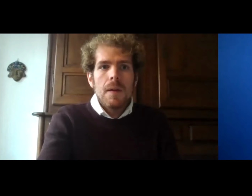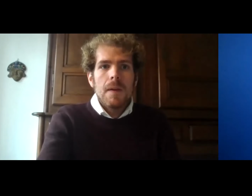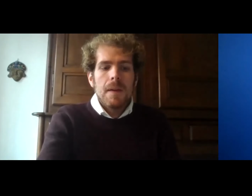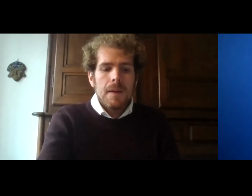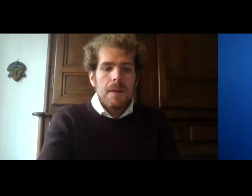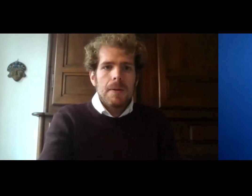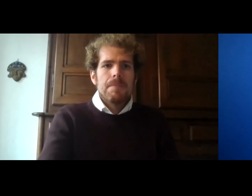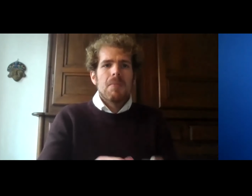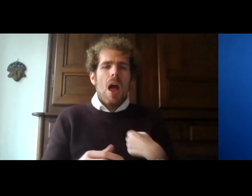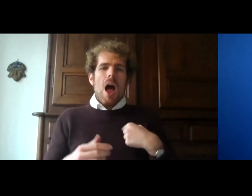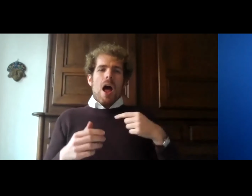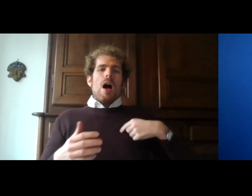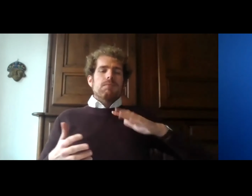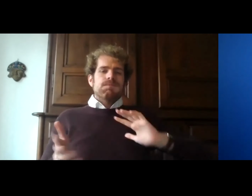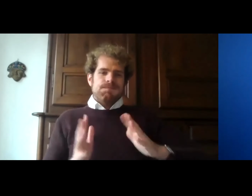One moment.